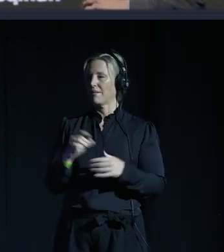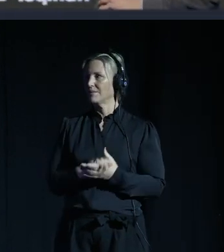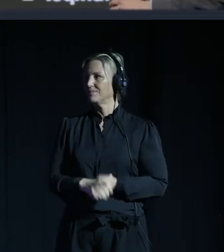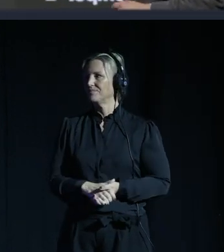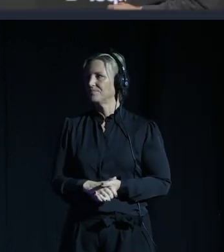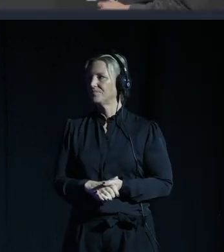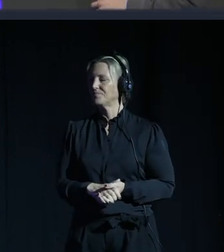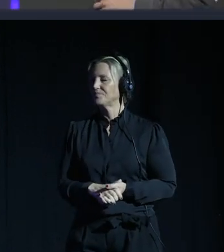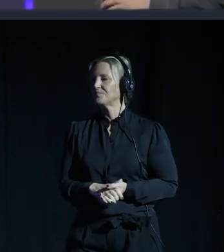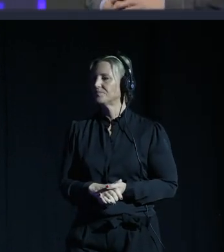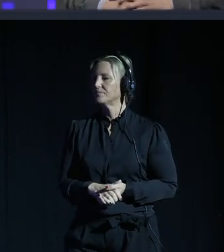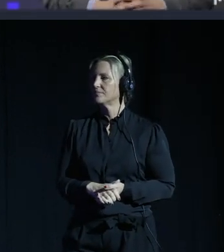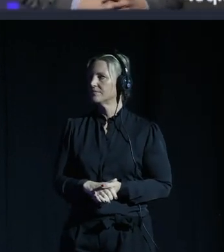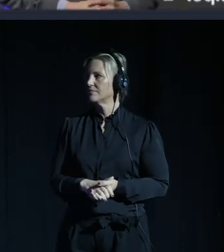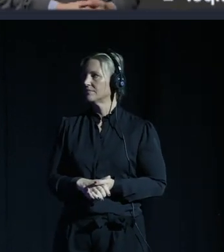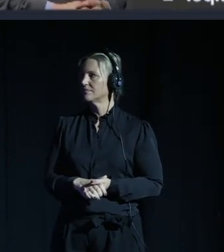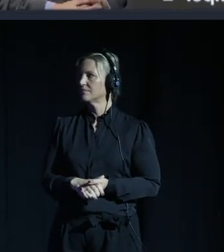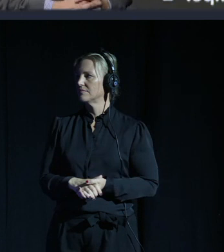Now,